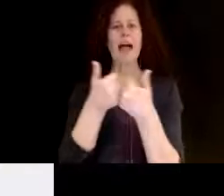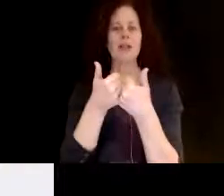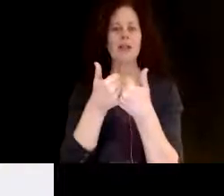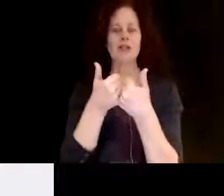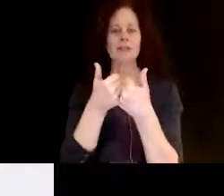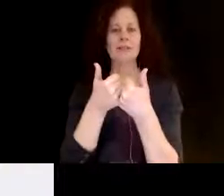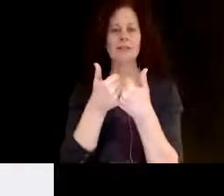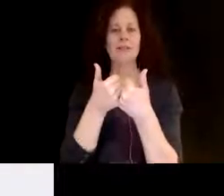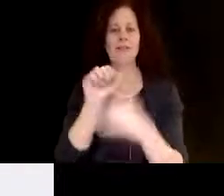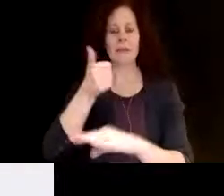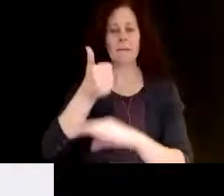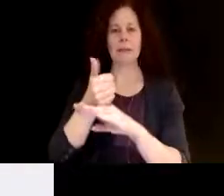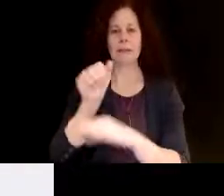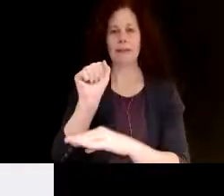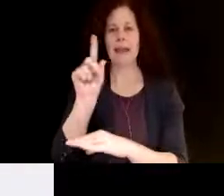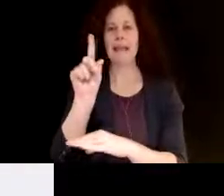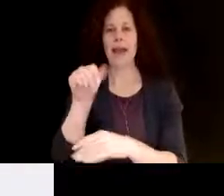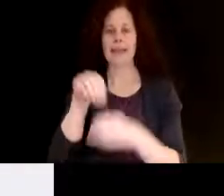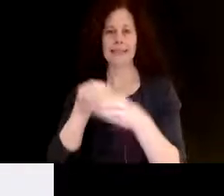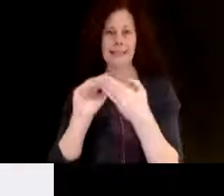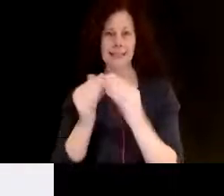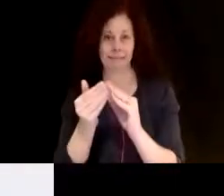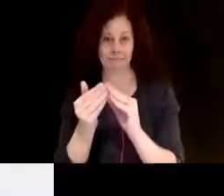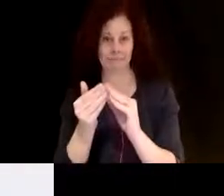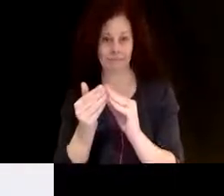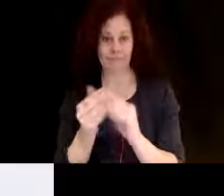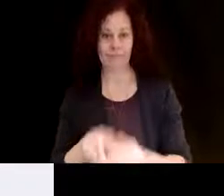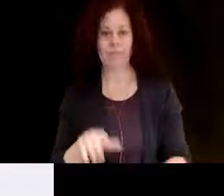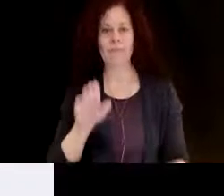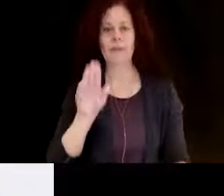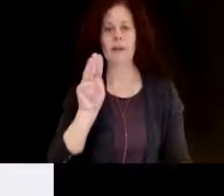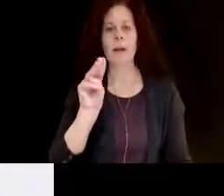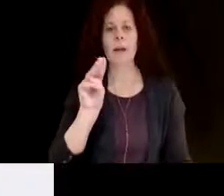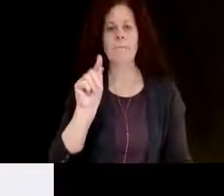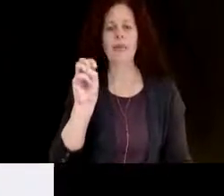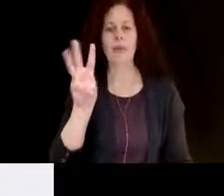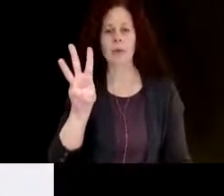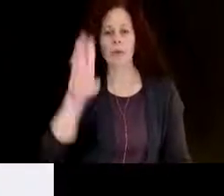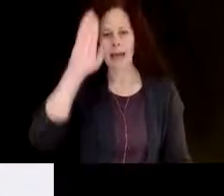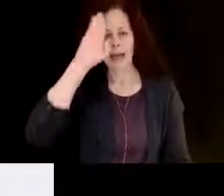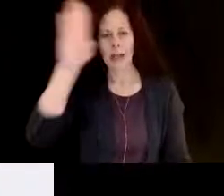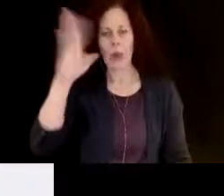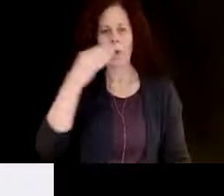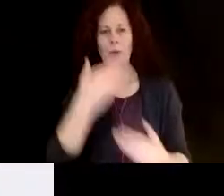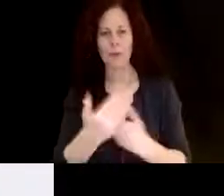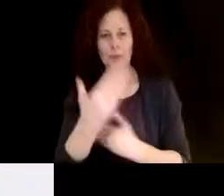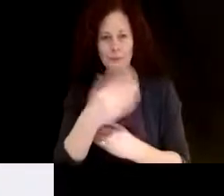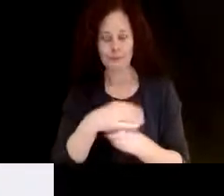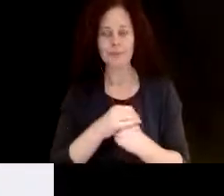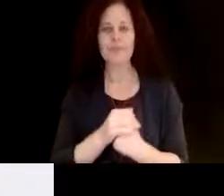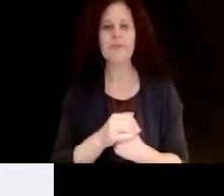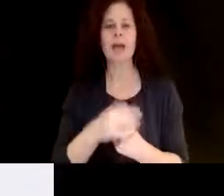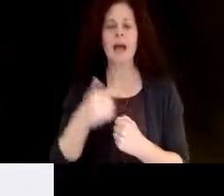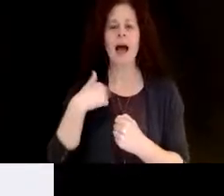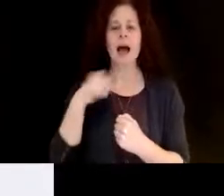Hello, thank you and good morning, afternoon. My name is Matthew Bro and I've been a research consultant with the New